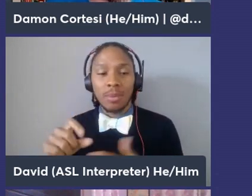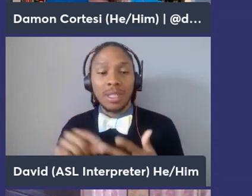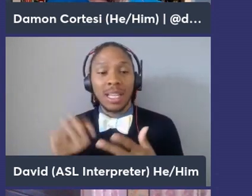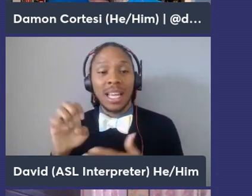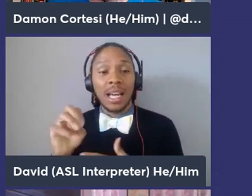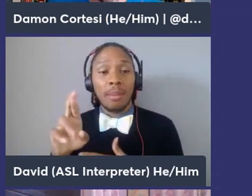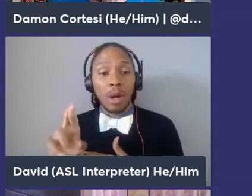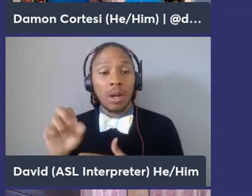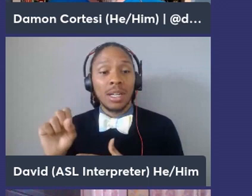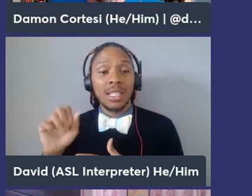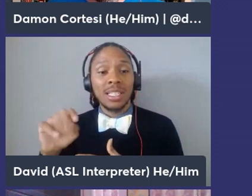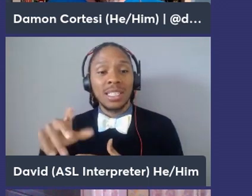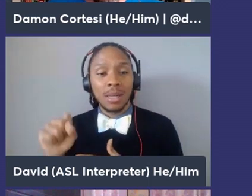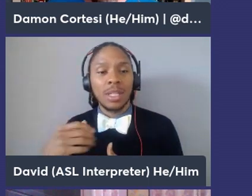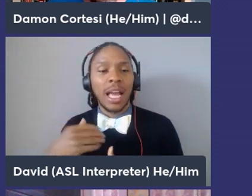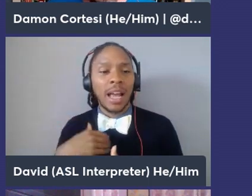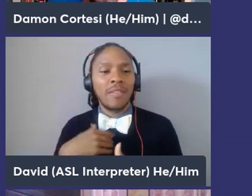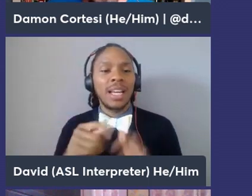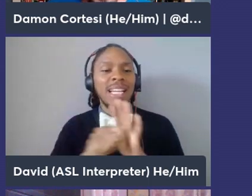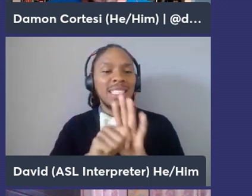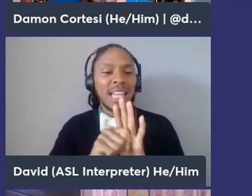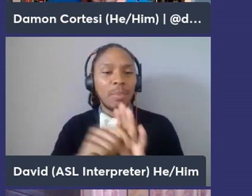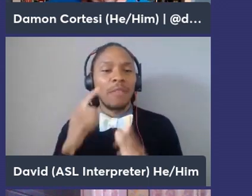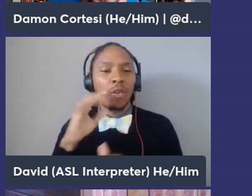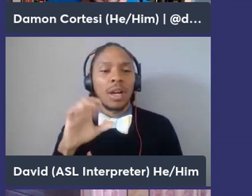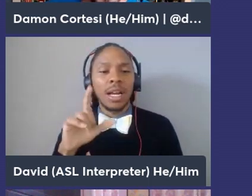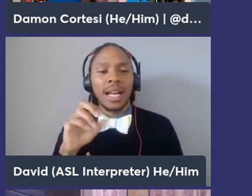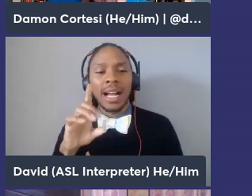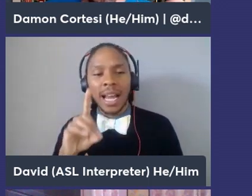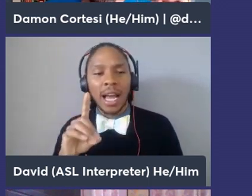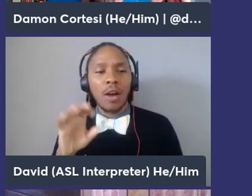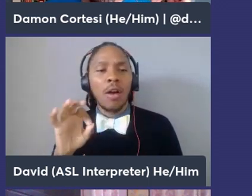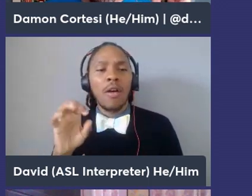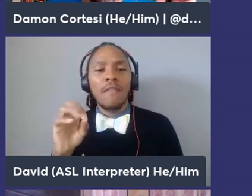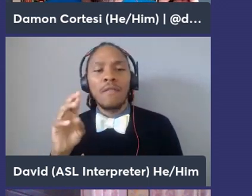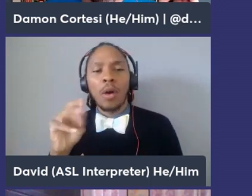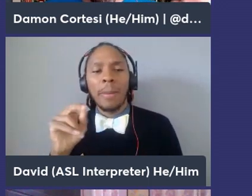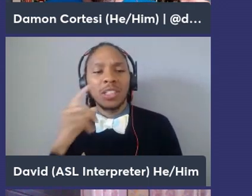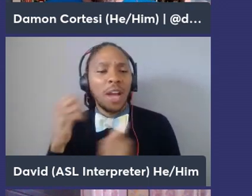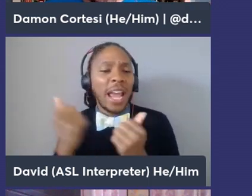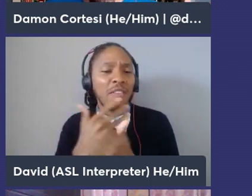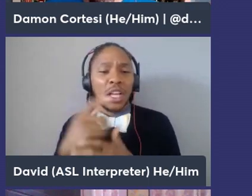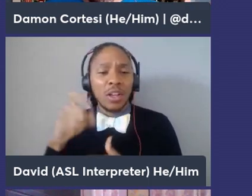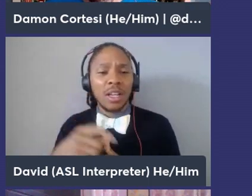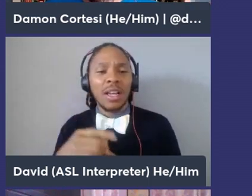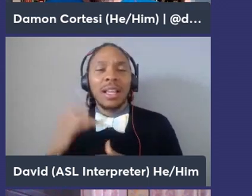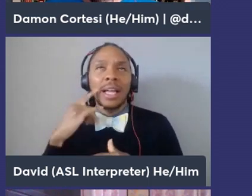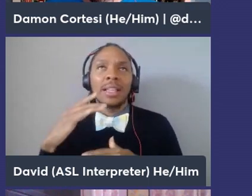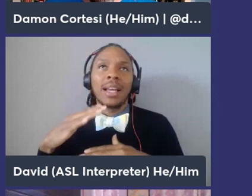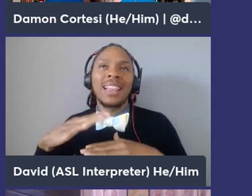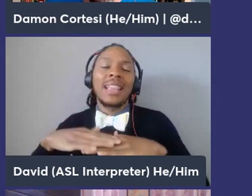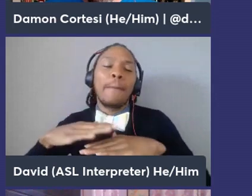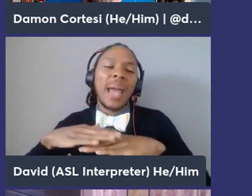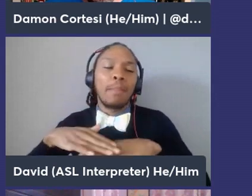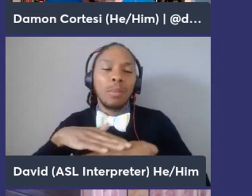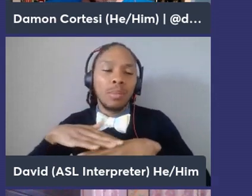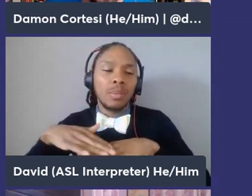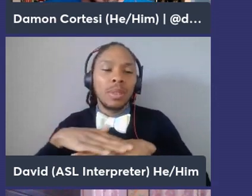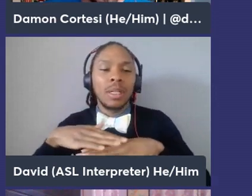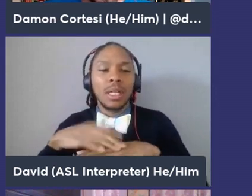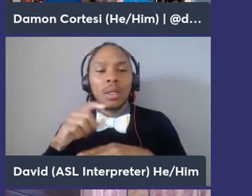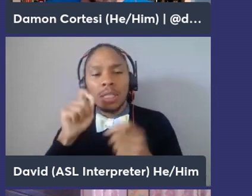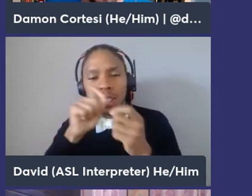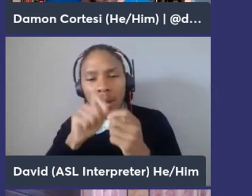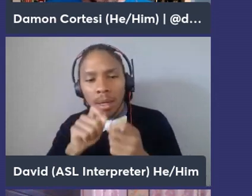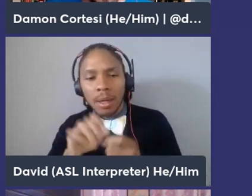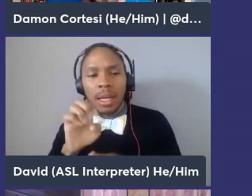CloudFormation templates in there for everything you would need. So we've got kind of like the minimum, bare minimum CloudFormation template there, where you just specify